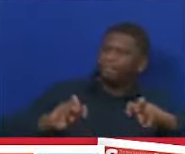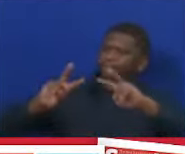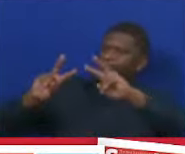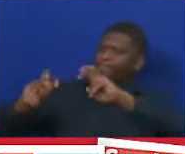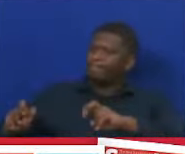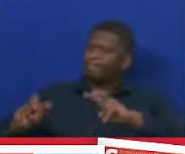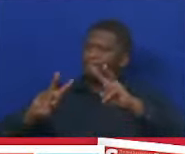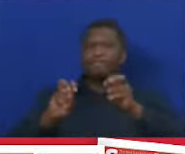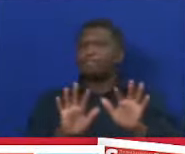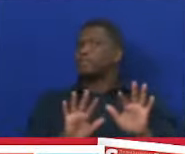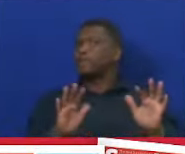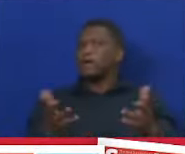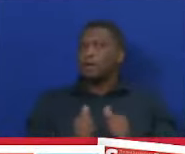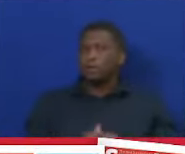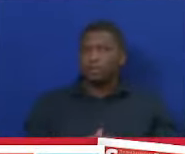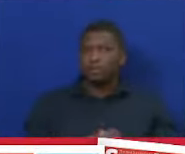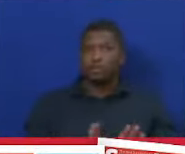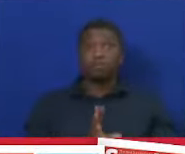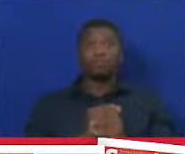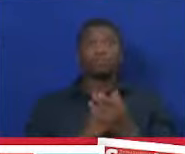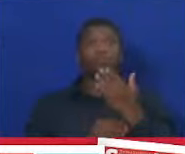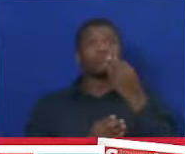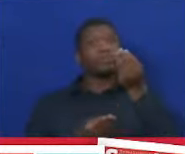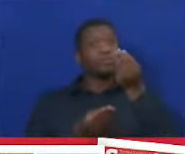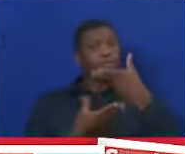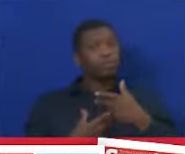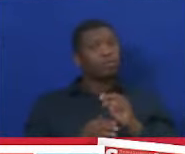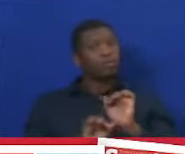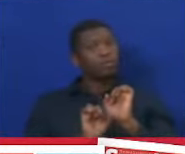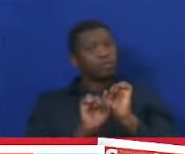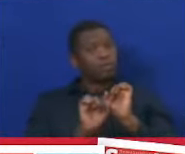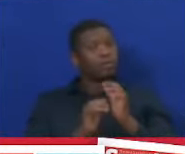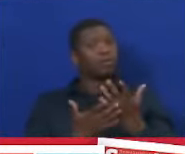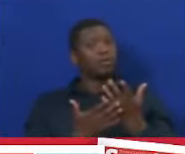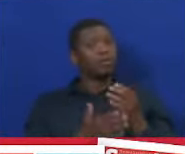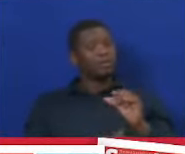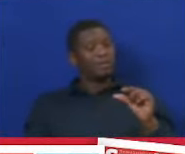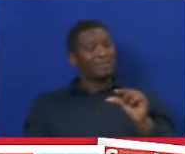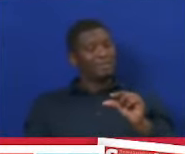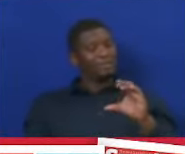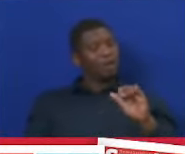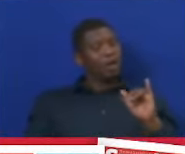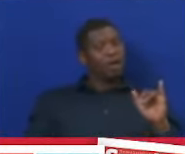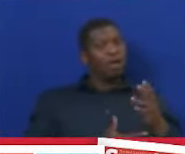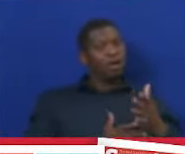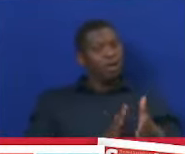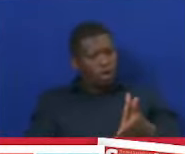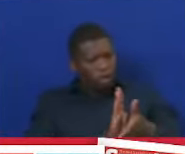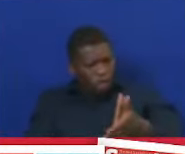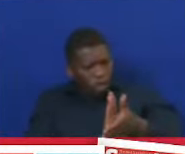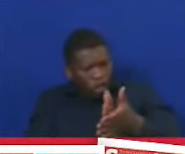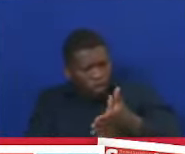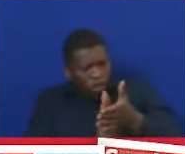what were the underlying reasons that motivated the operation at Mr. Madlanga's residence.